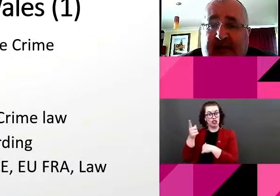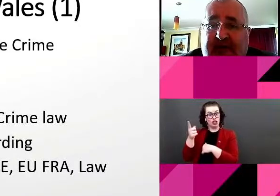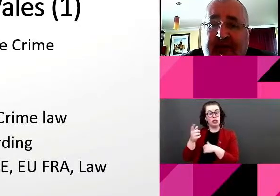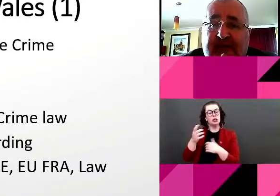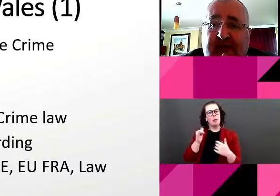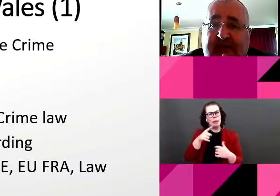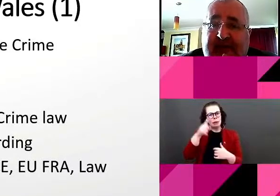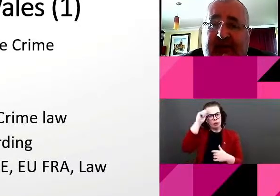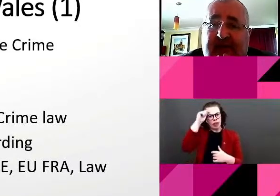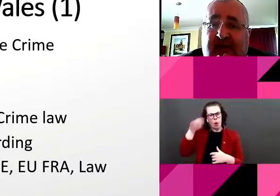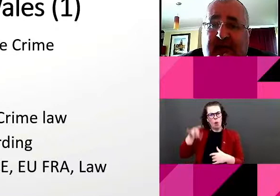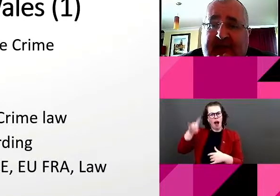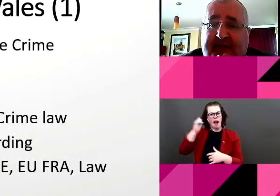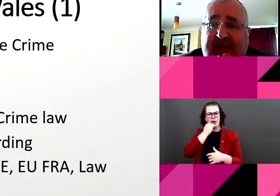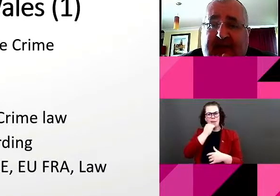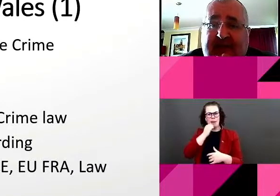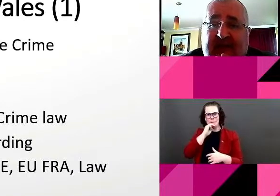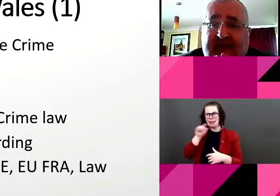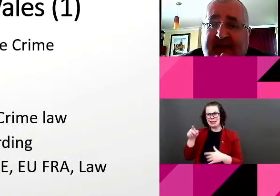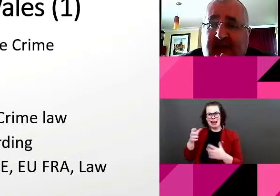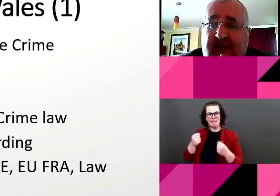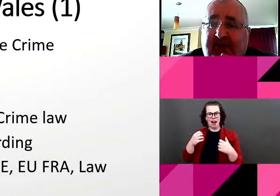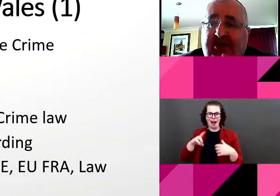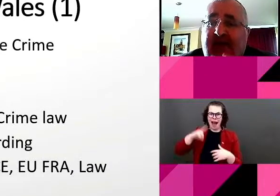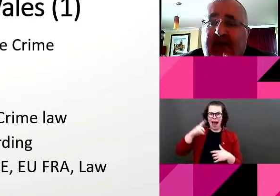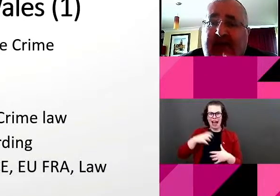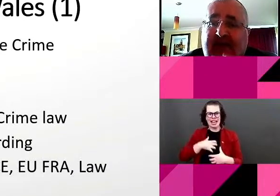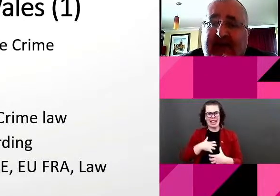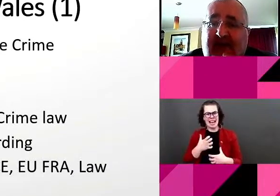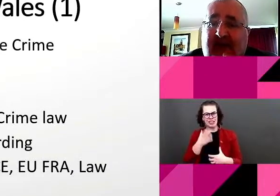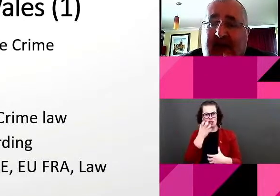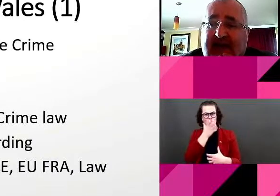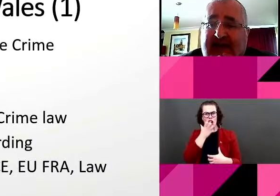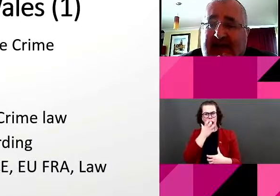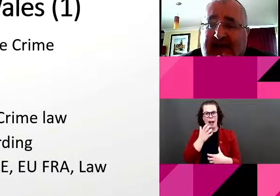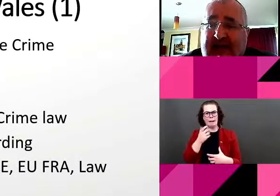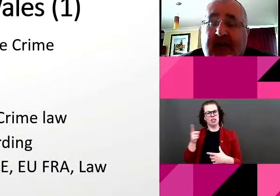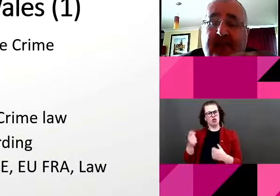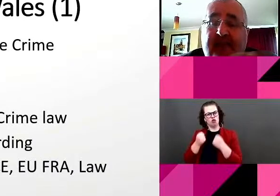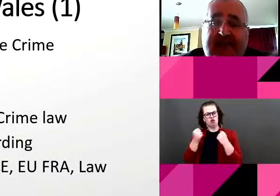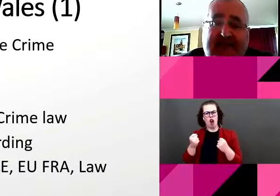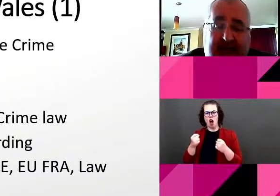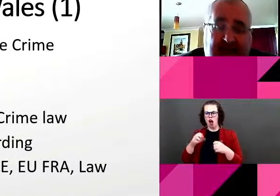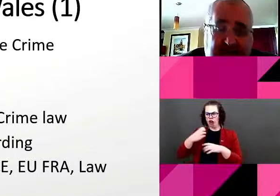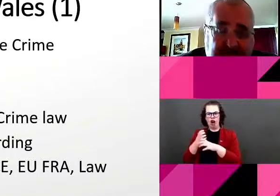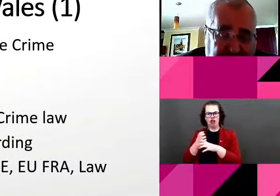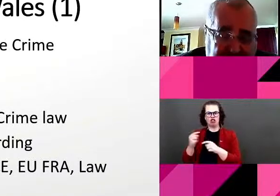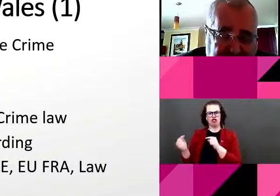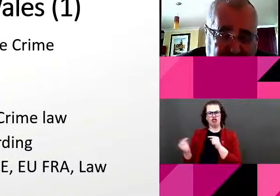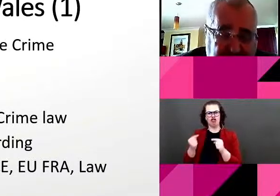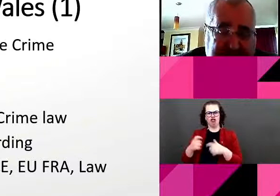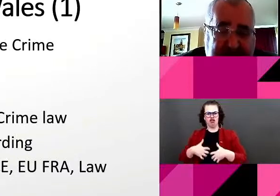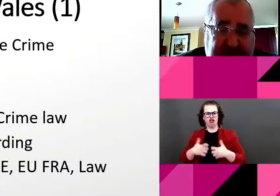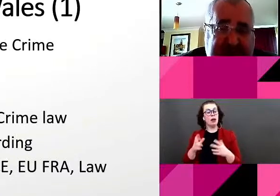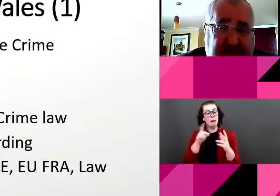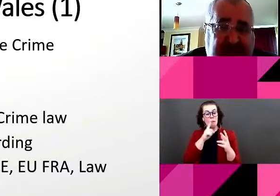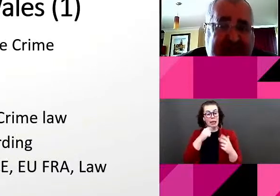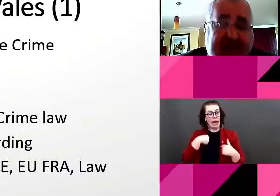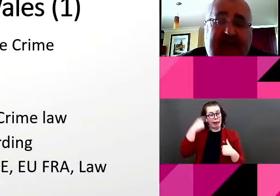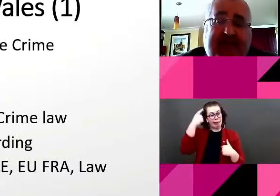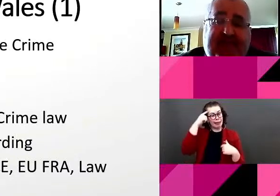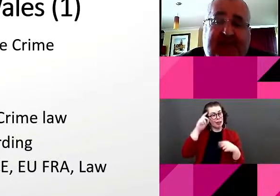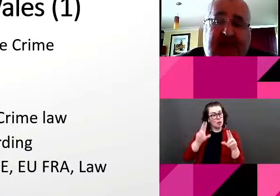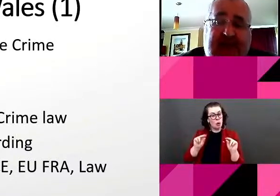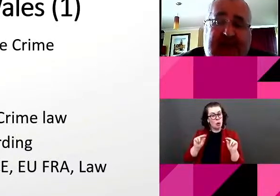of the world. Maybe they have all this because they have so much hate or hostility. But it's, I would argue, and the evidence